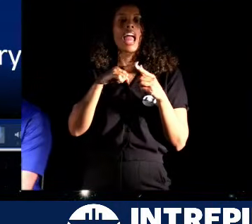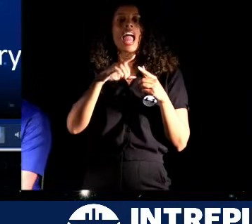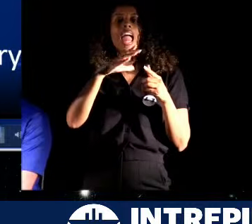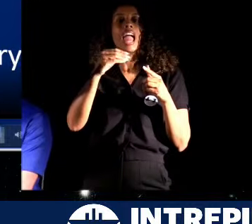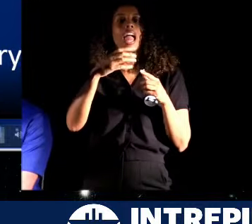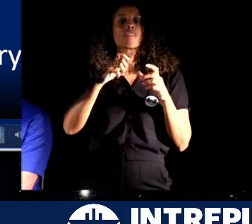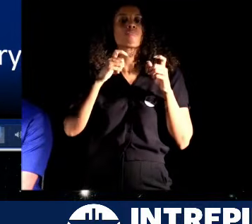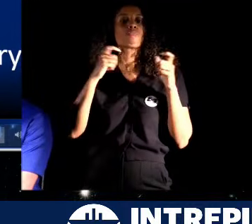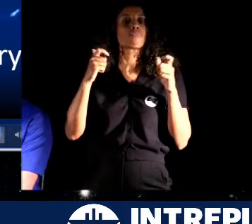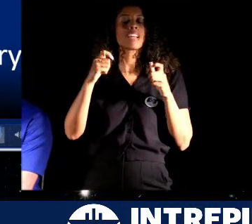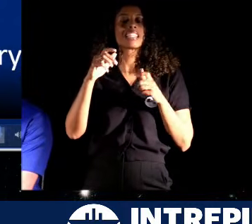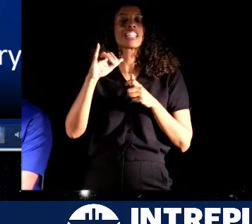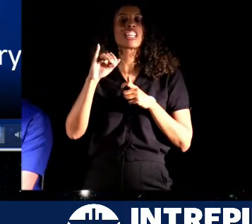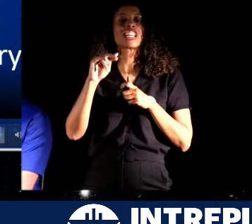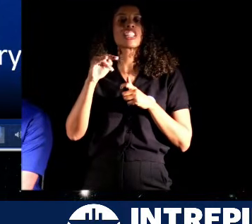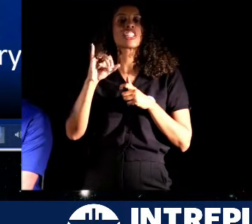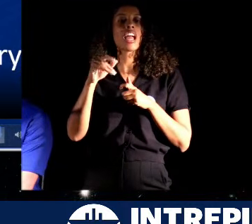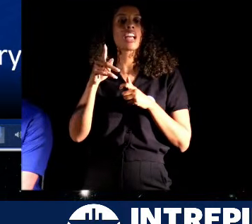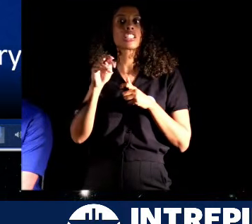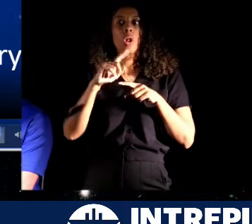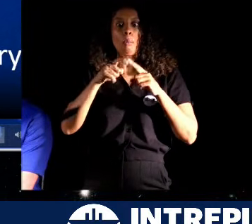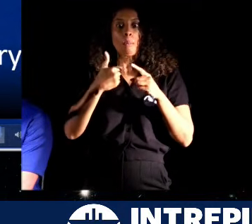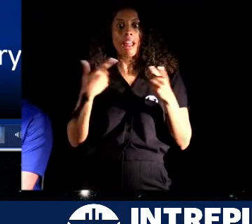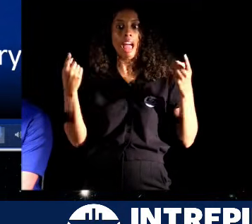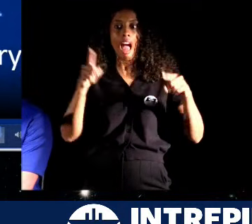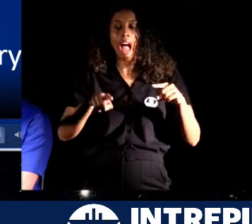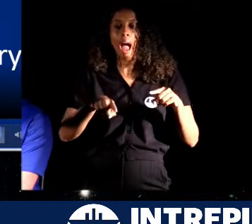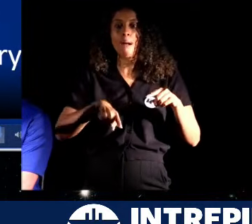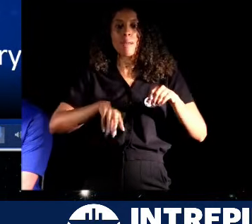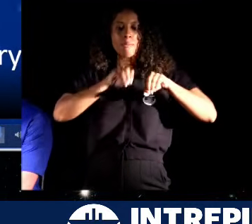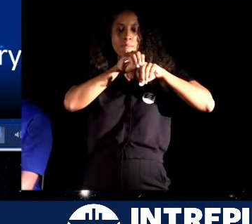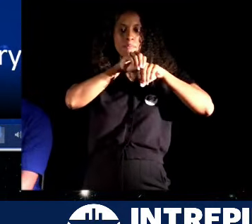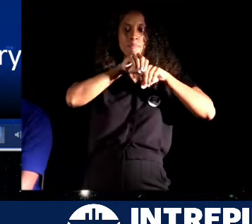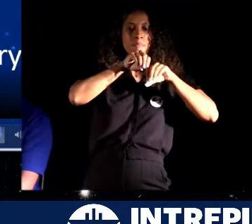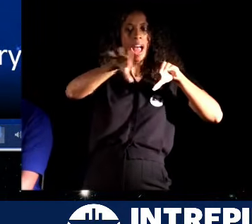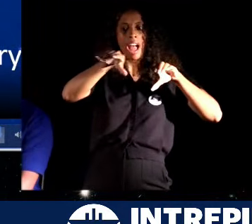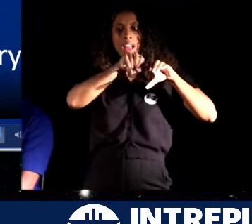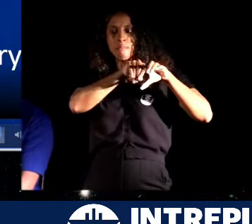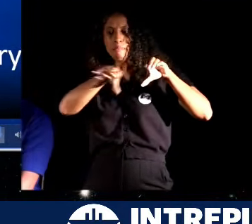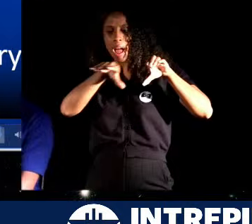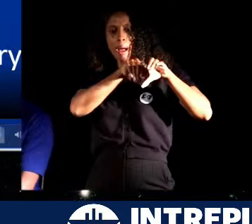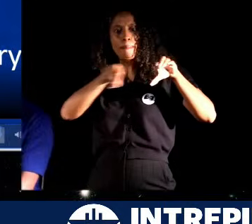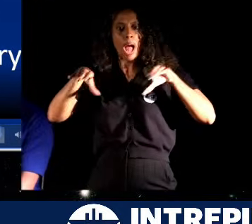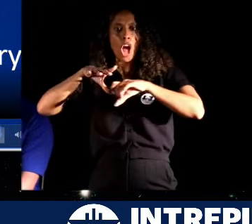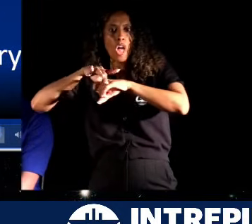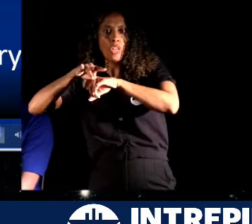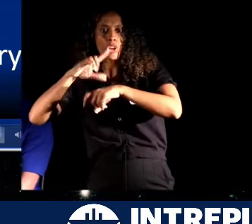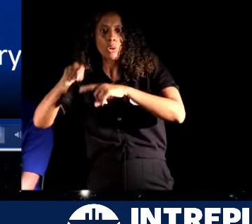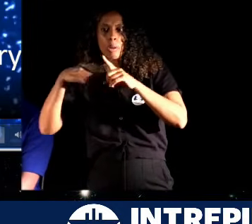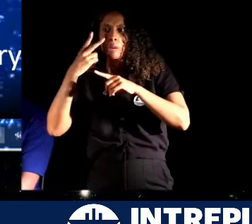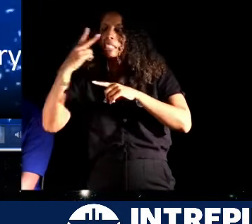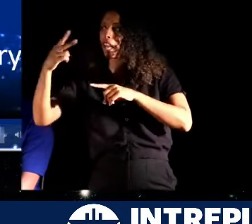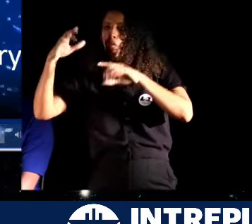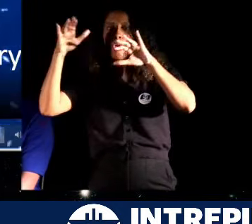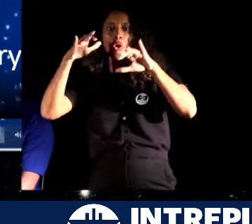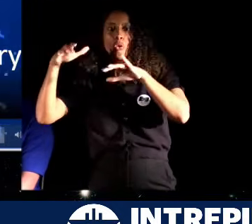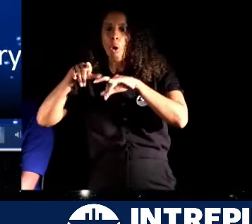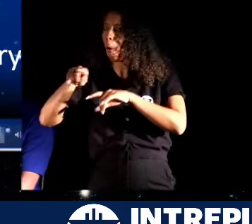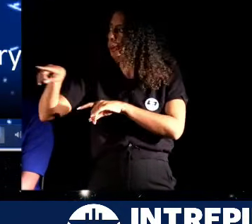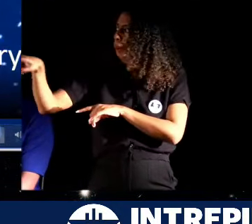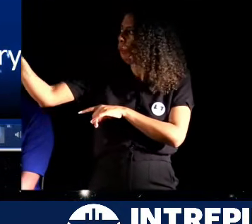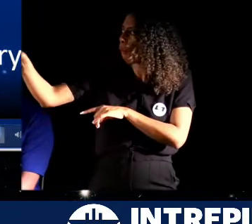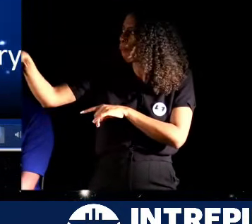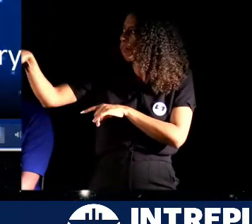one of them there, they send a lot of magnetized material our way. And when you see the snow shower, that when the